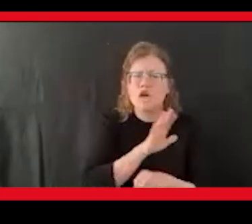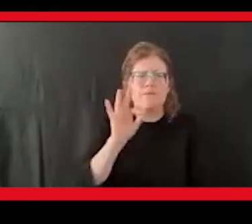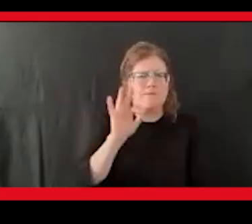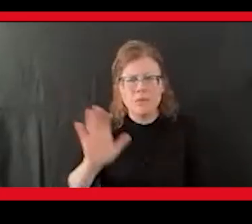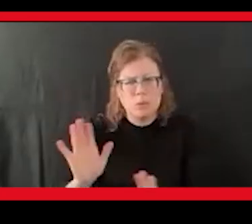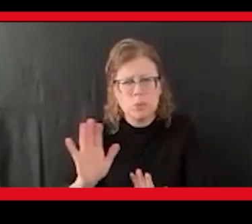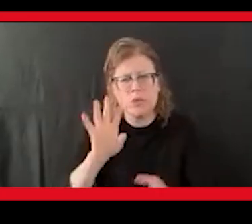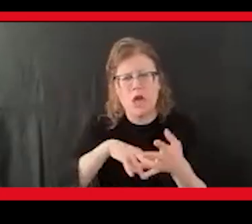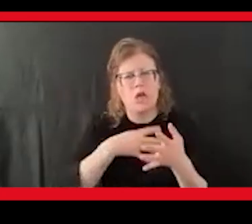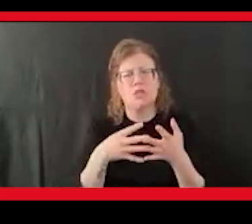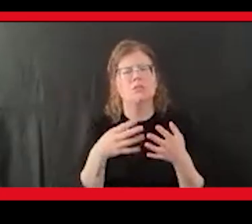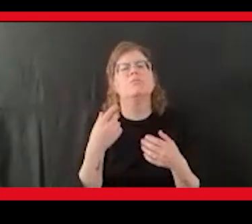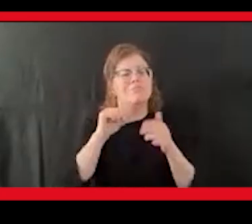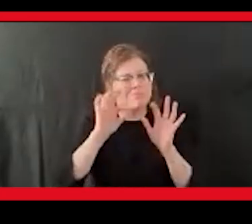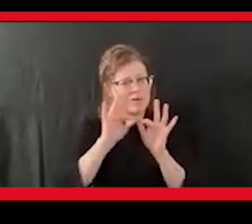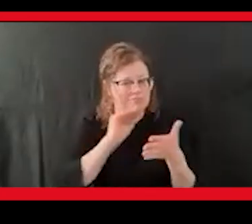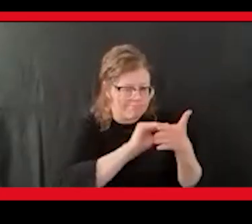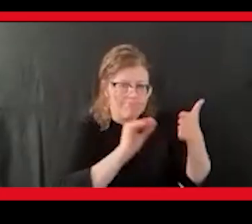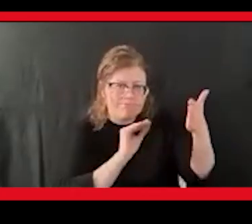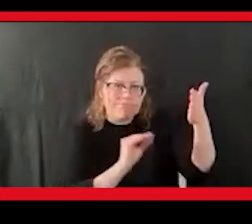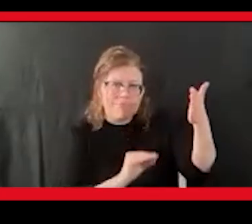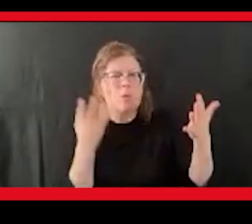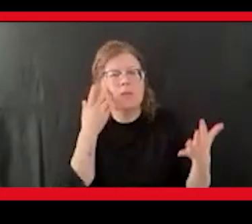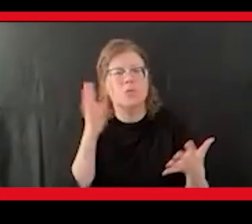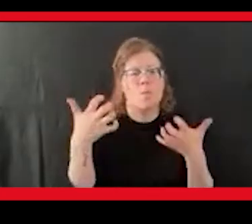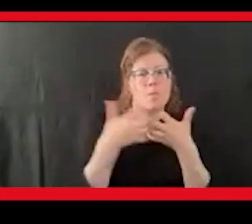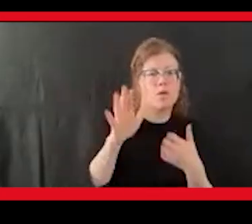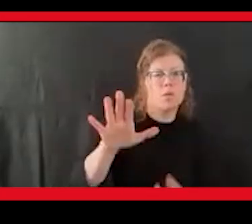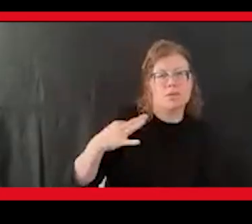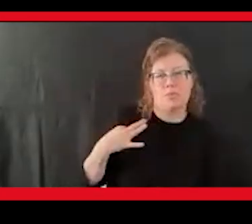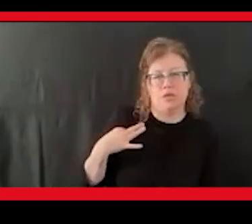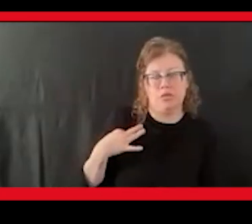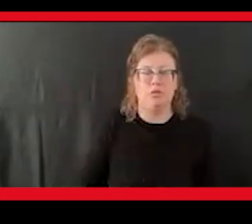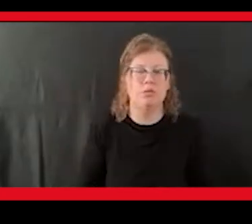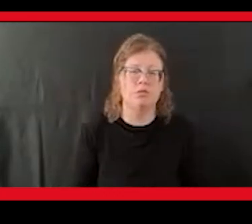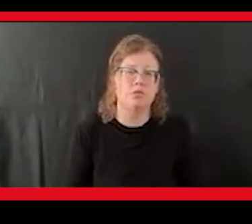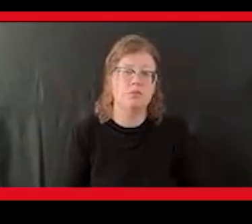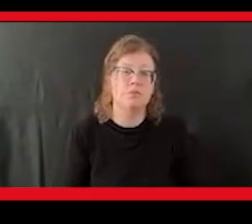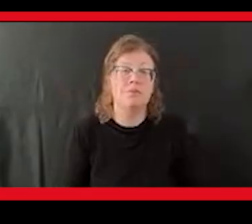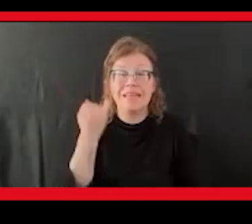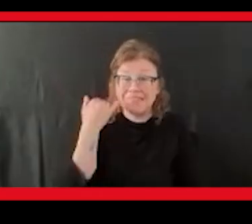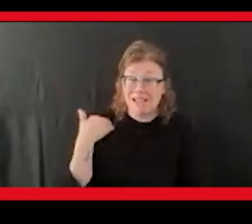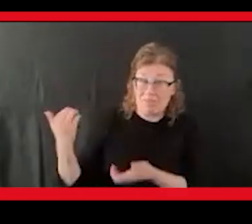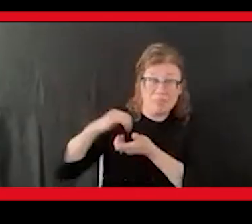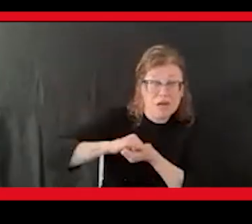If you have collaborators or partners, you should include support letters confirming their involvement.